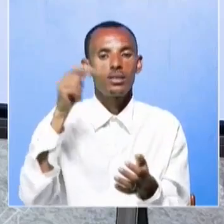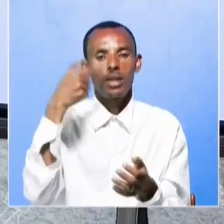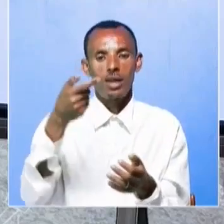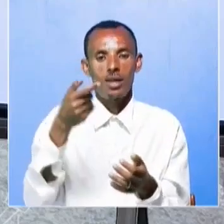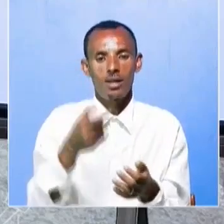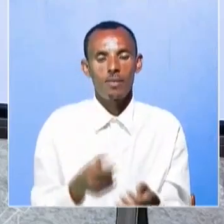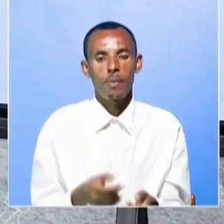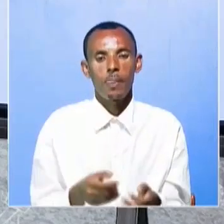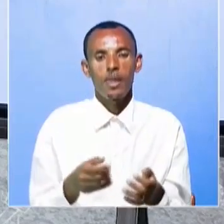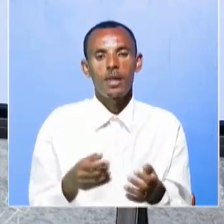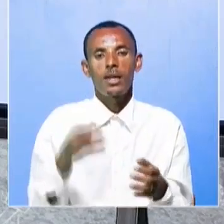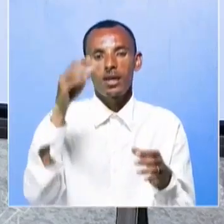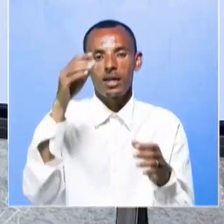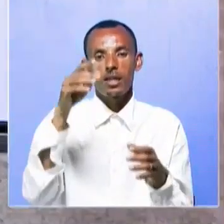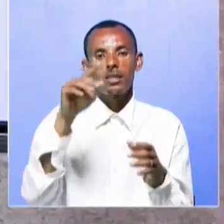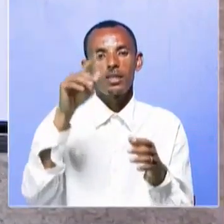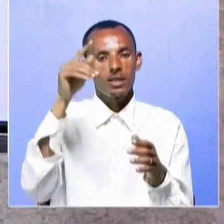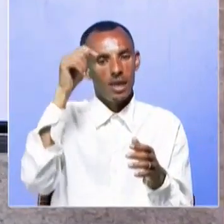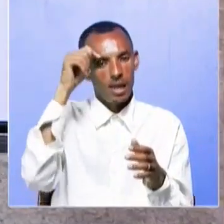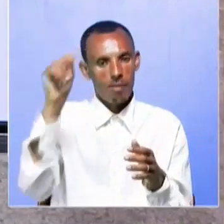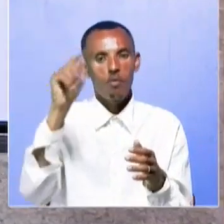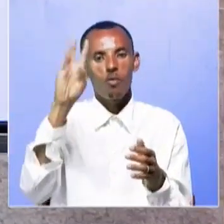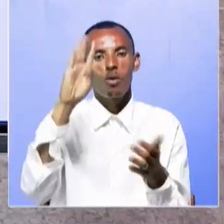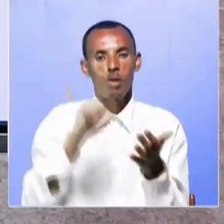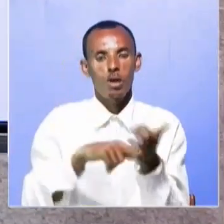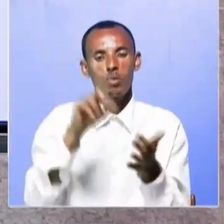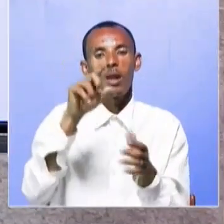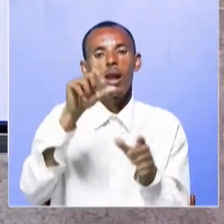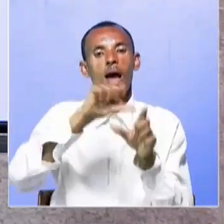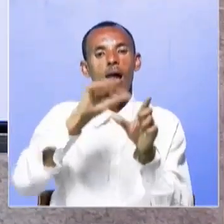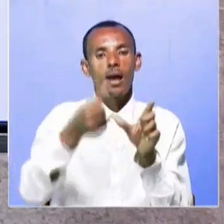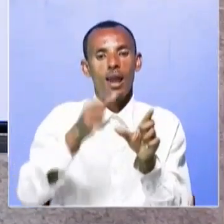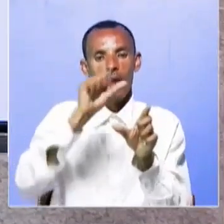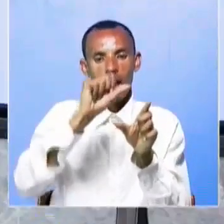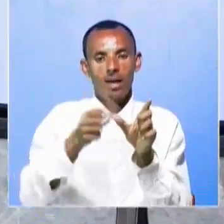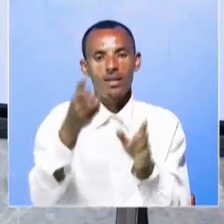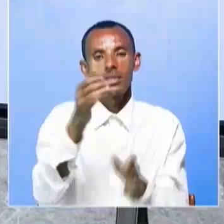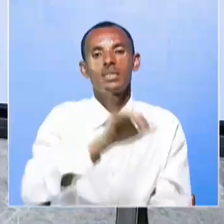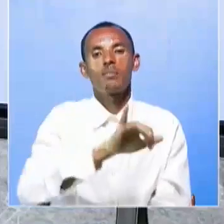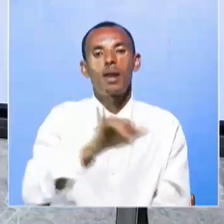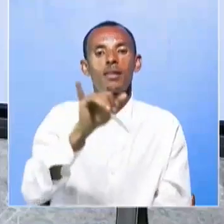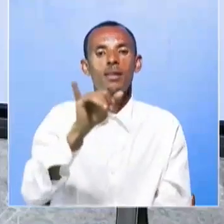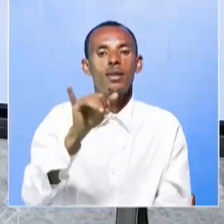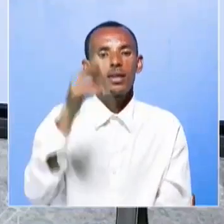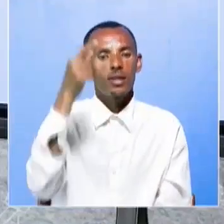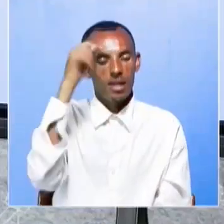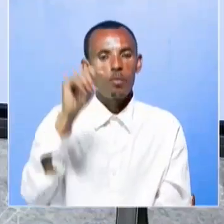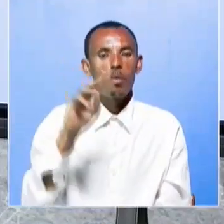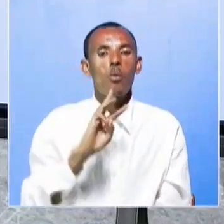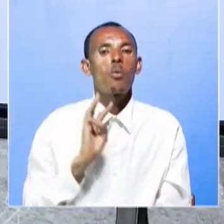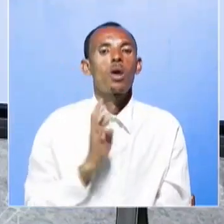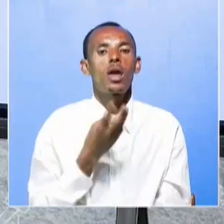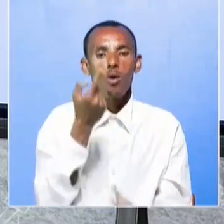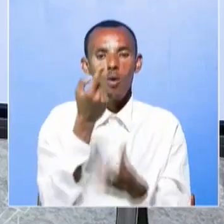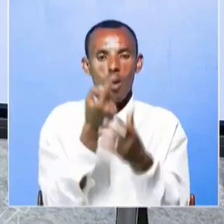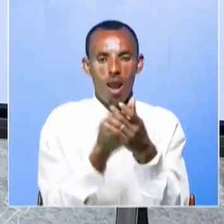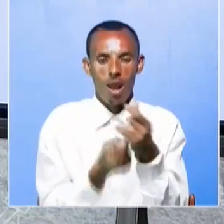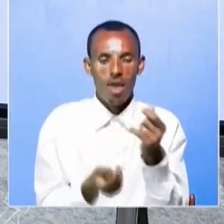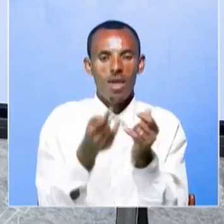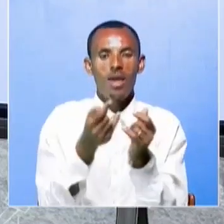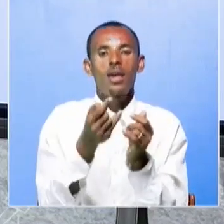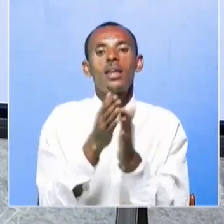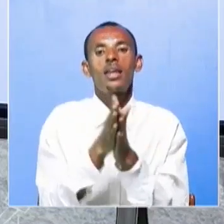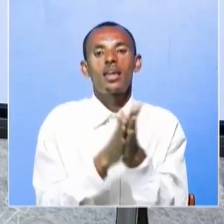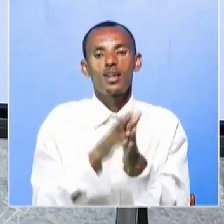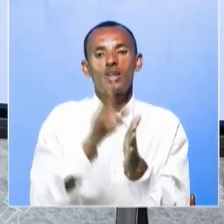okay? In theorem 4.1, or angle-angle similarity theorem, we only need